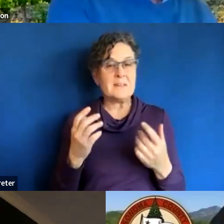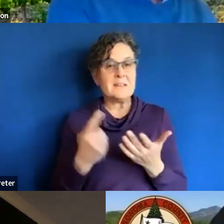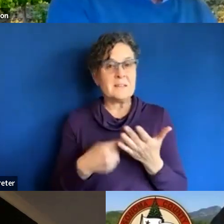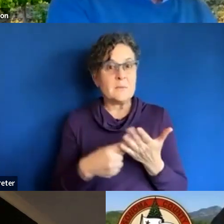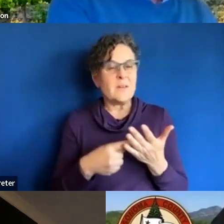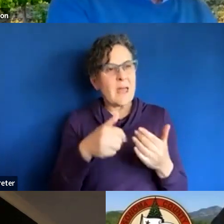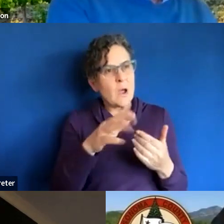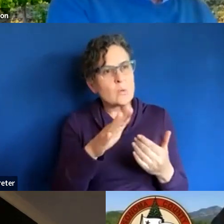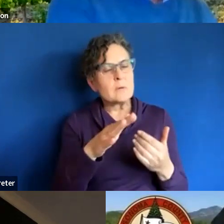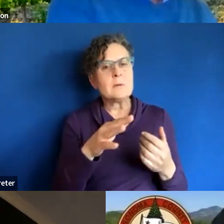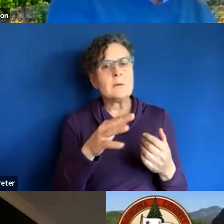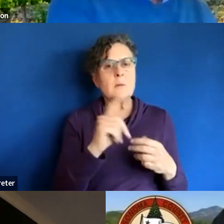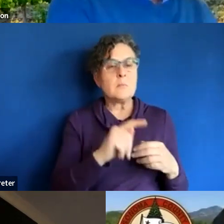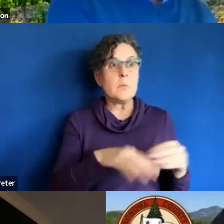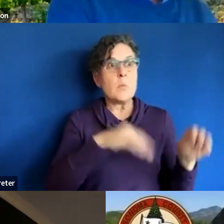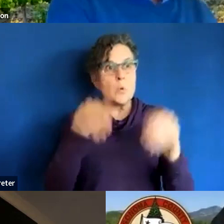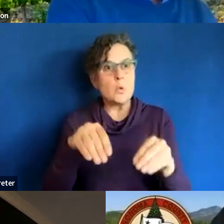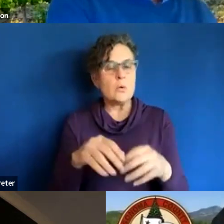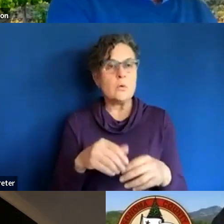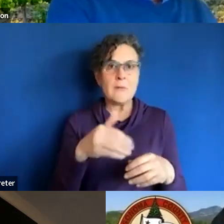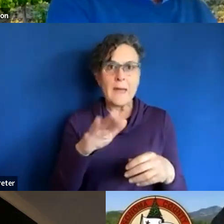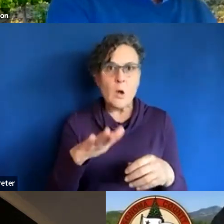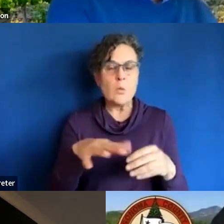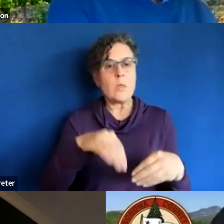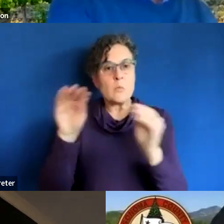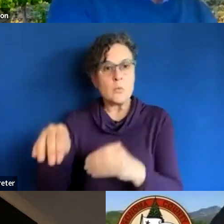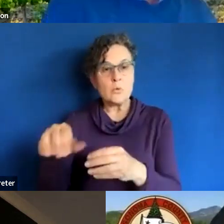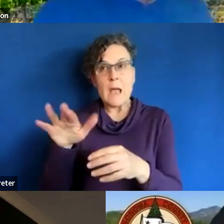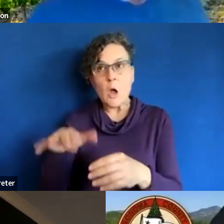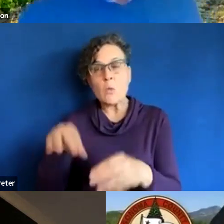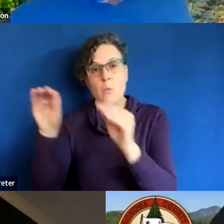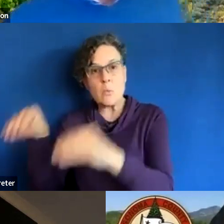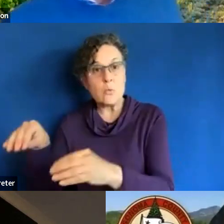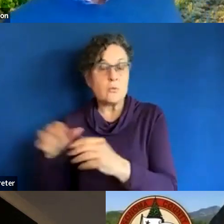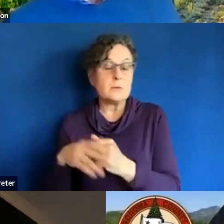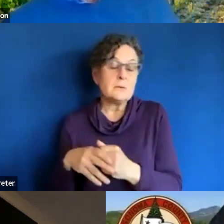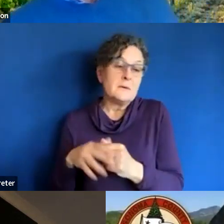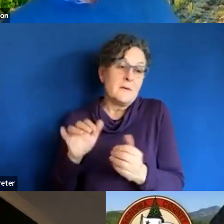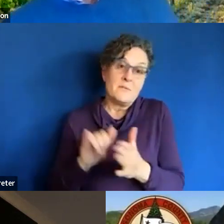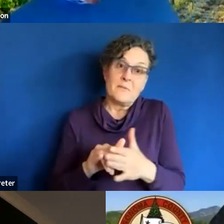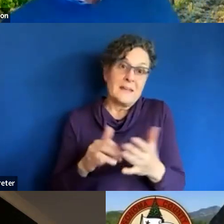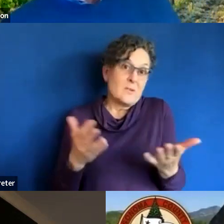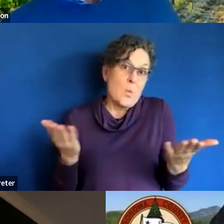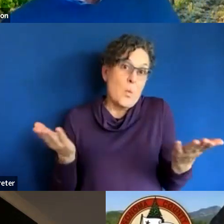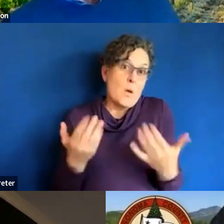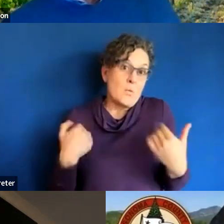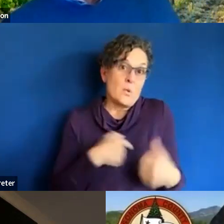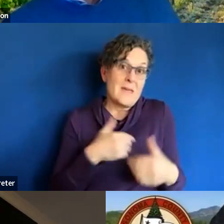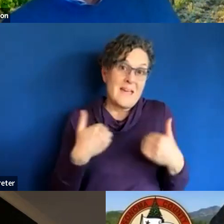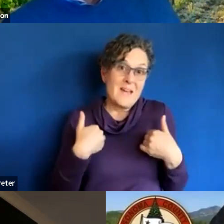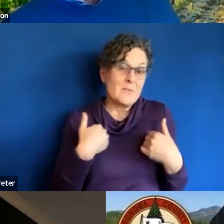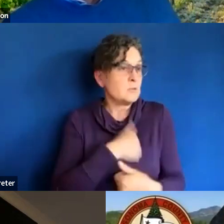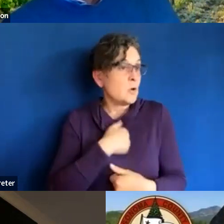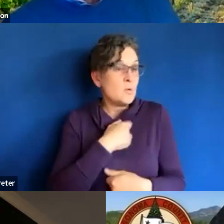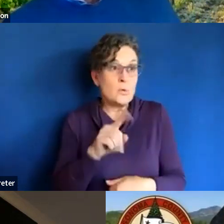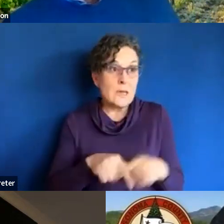individuals who don't want to accept services around the county. But that's what's available to us right now is, sorry, you can't stay here.